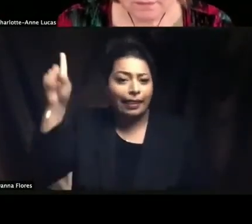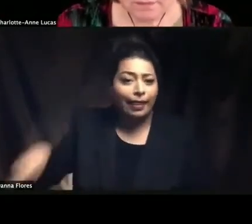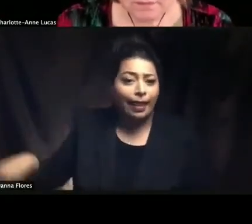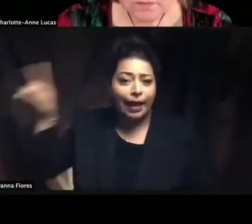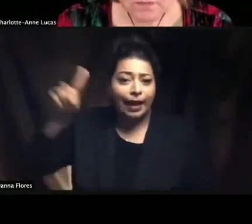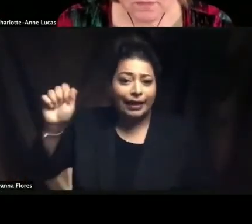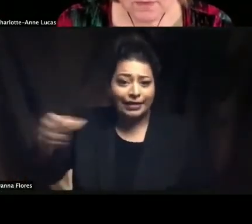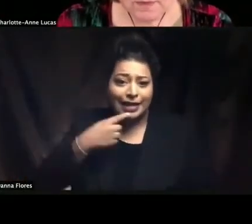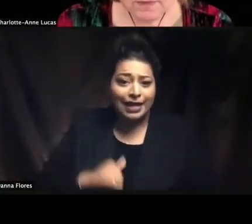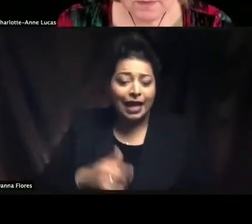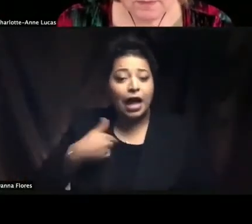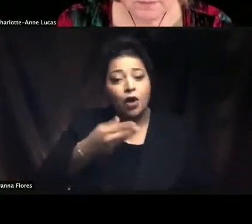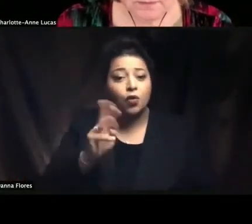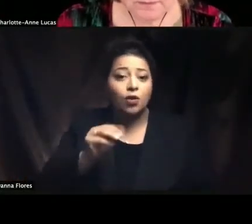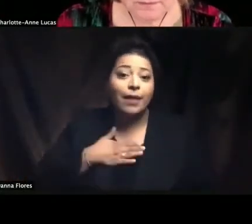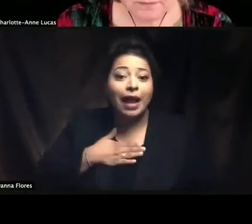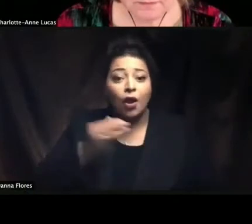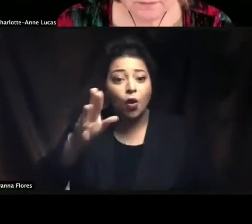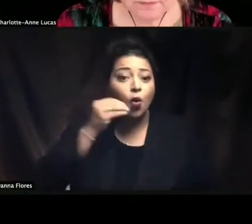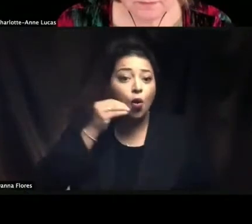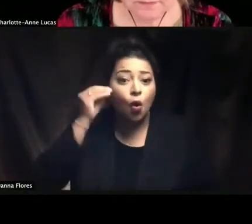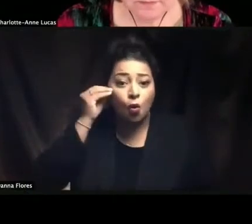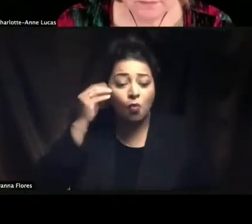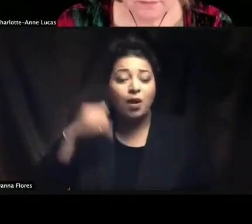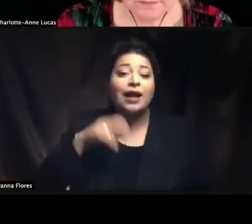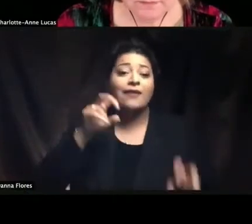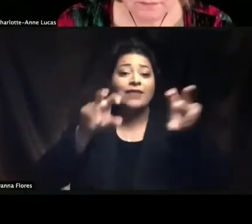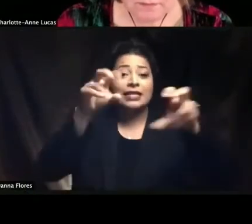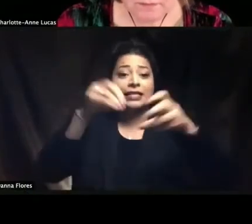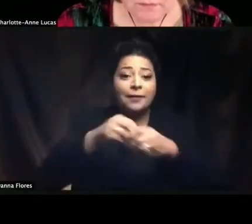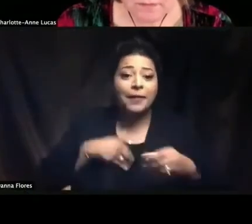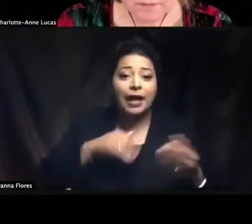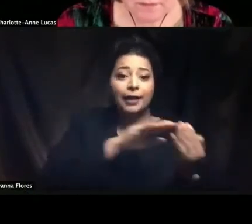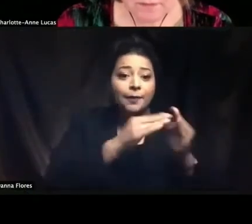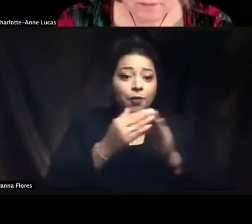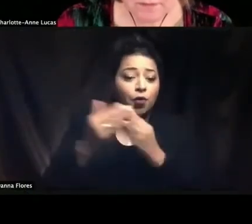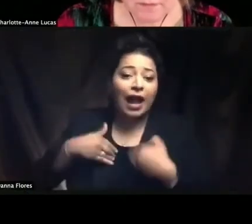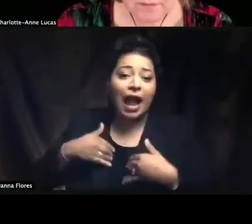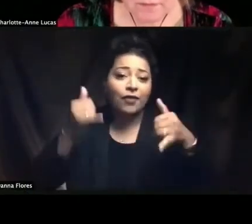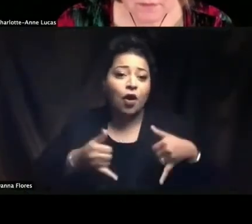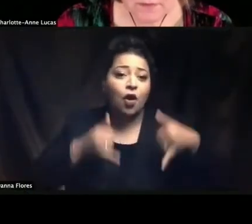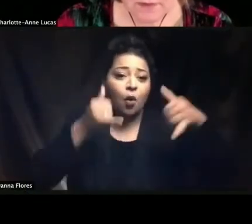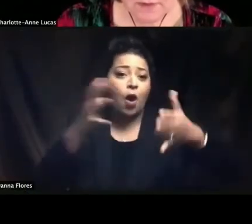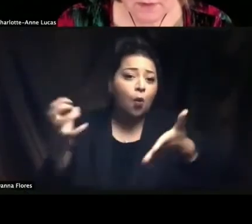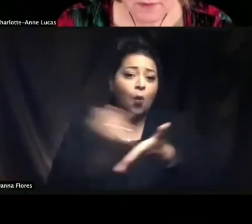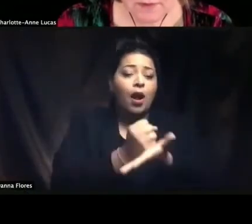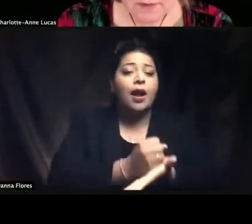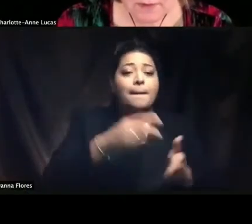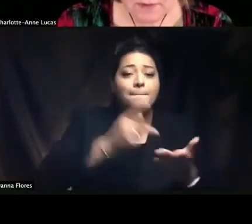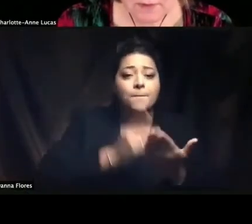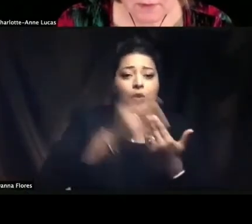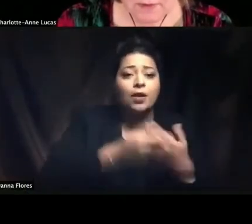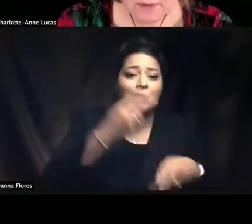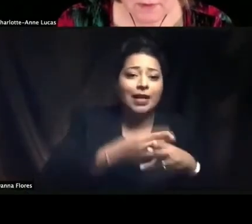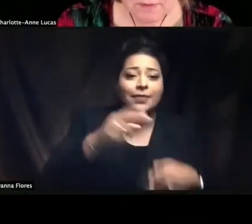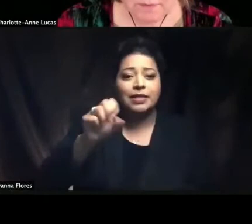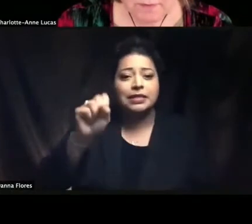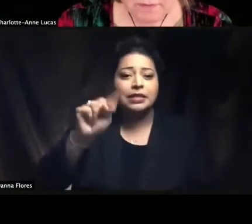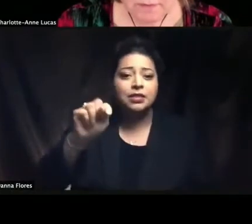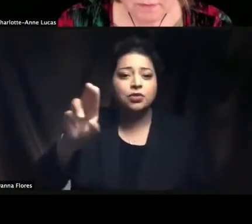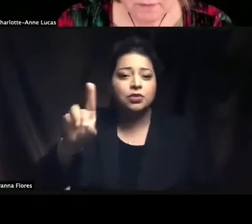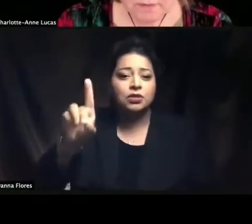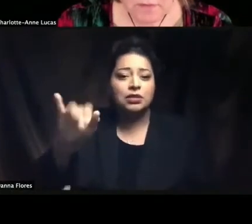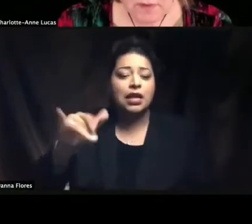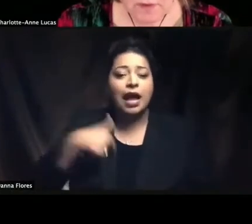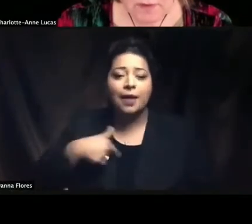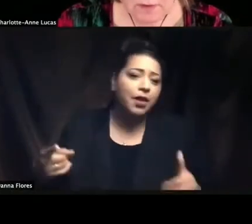own my own home. I reinvested into my community. I have an award-winning program called Suit Up, which Neka, actually, I